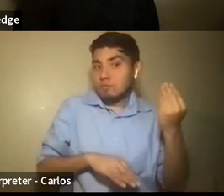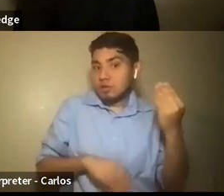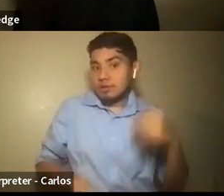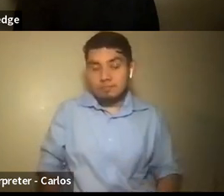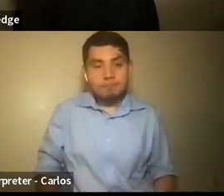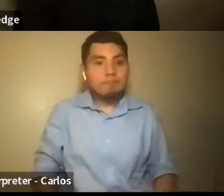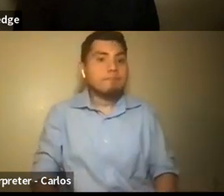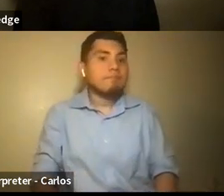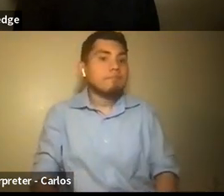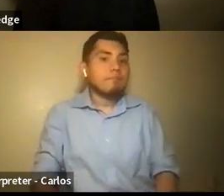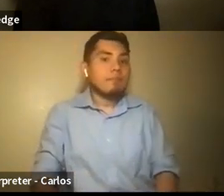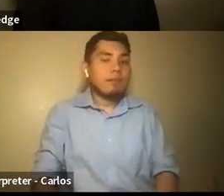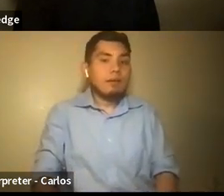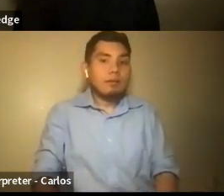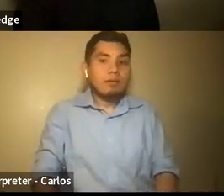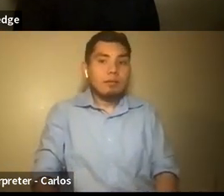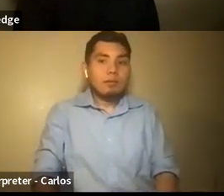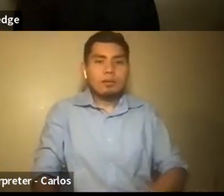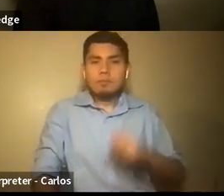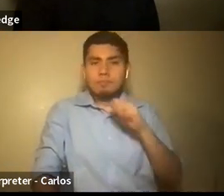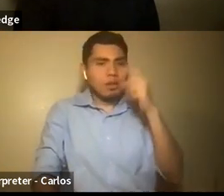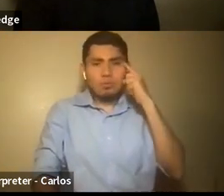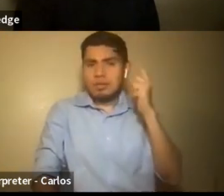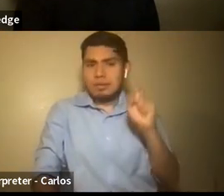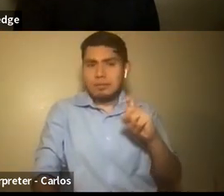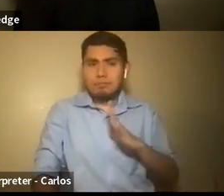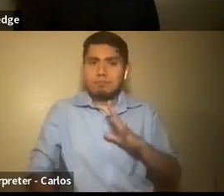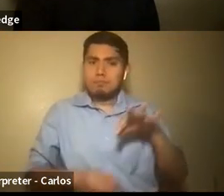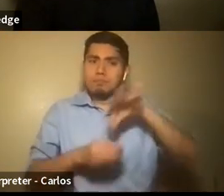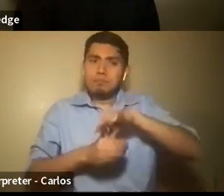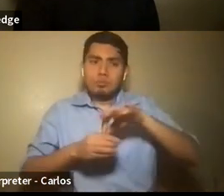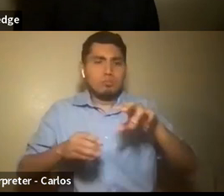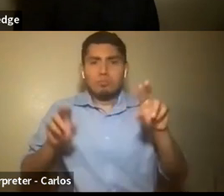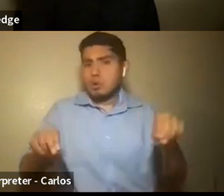Okay, so I don't think we need to vote on this. I think we just need to agree.